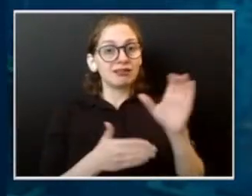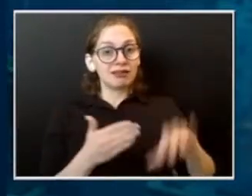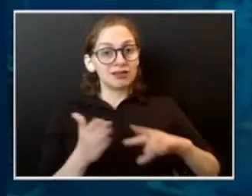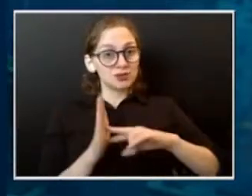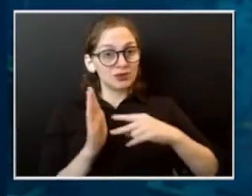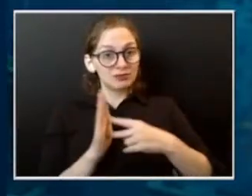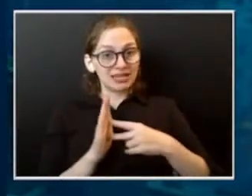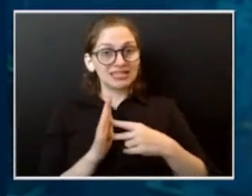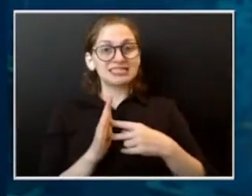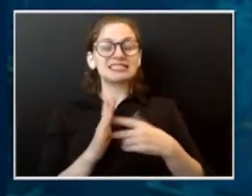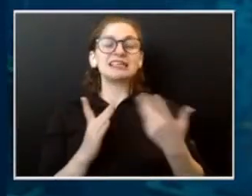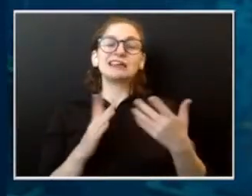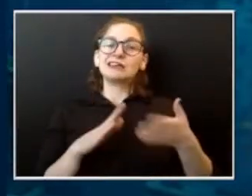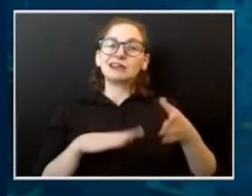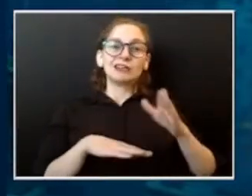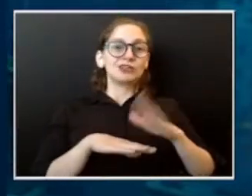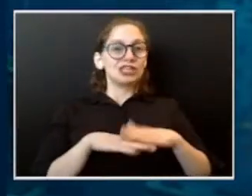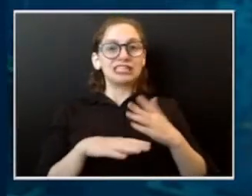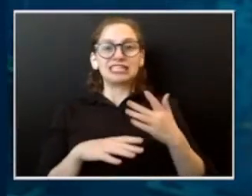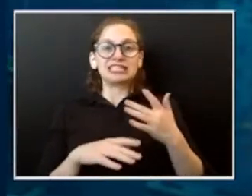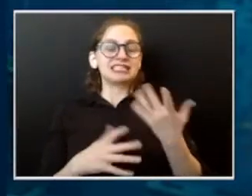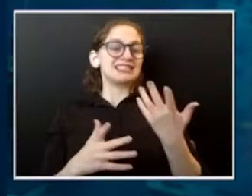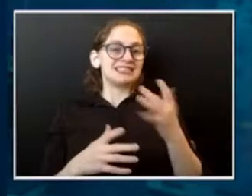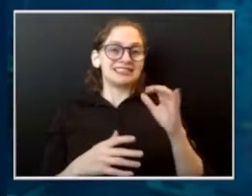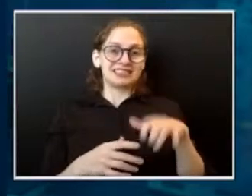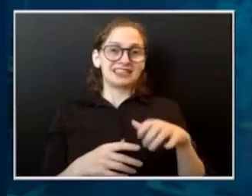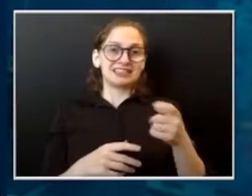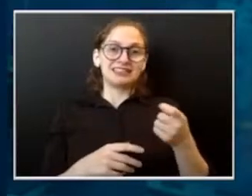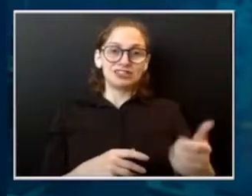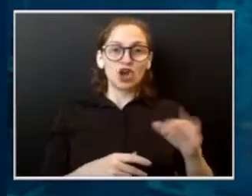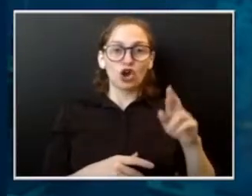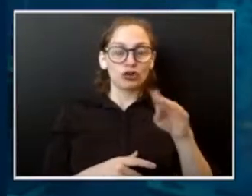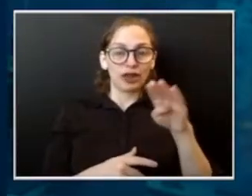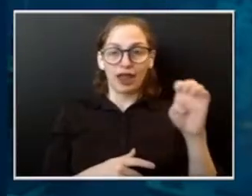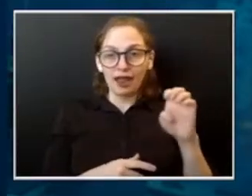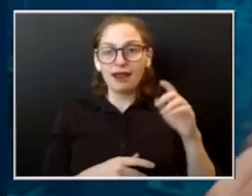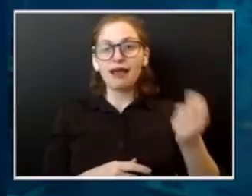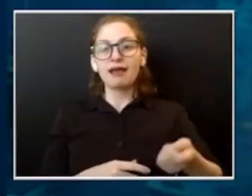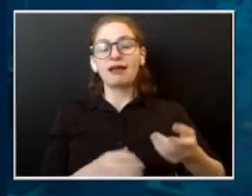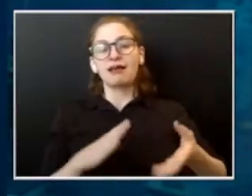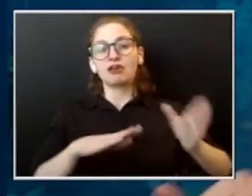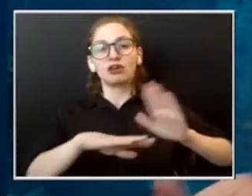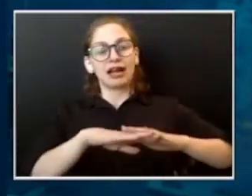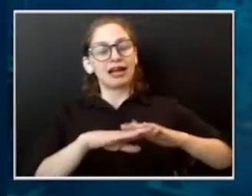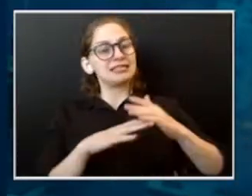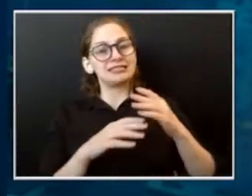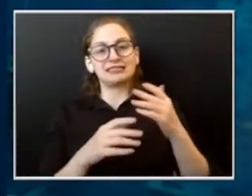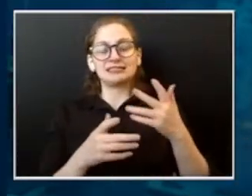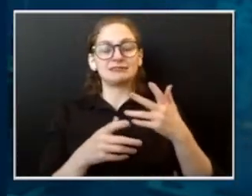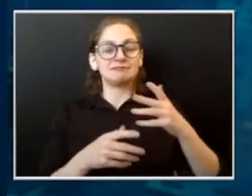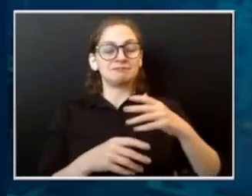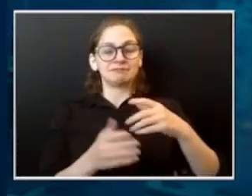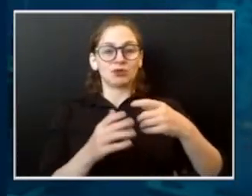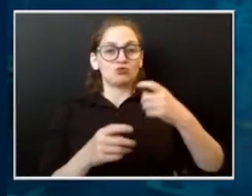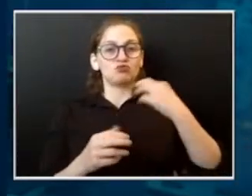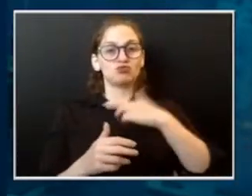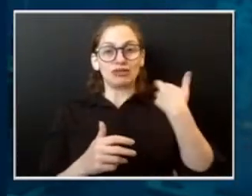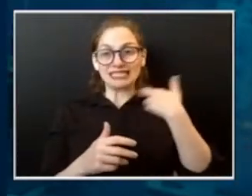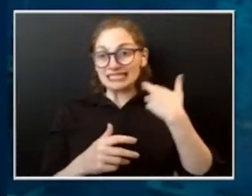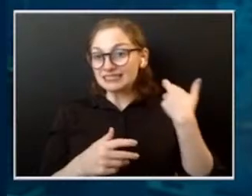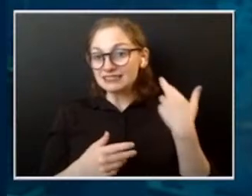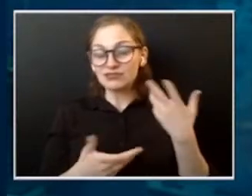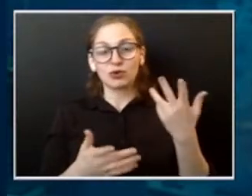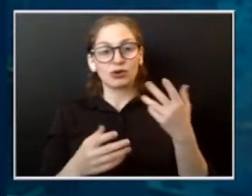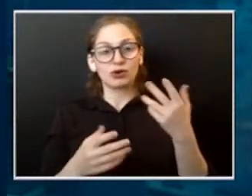it's increased the cost of transplantation, it's increased cold ischemic time because all these organs are crisscrossing in the air back and forth across the